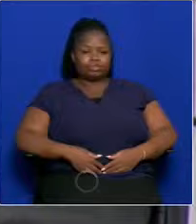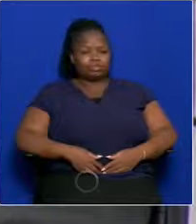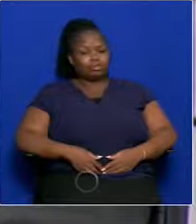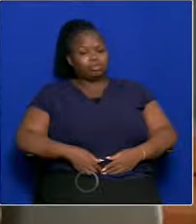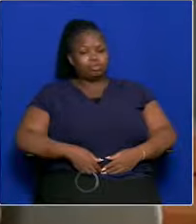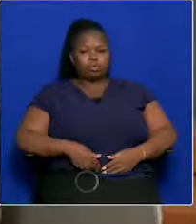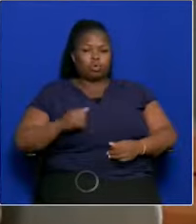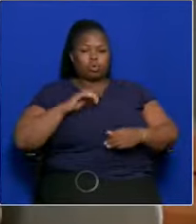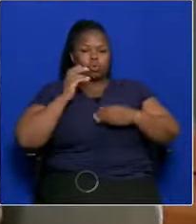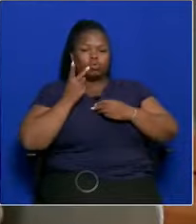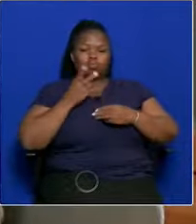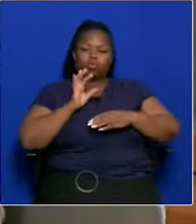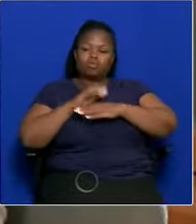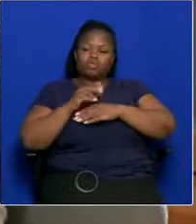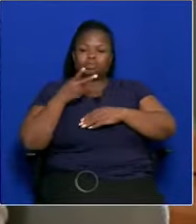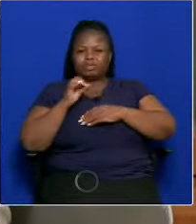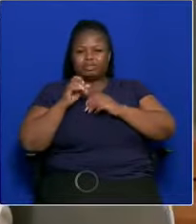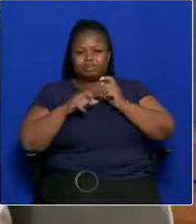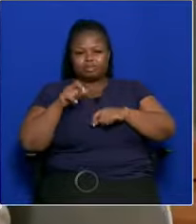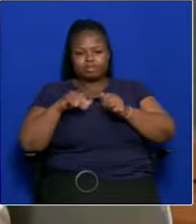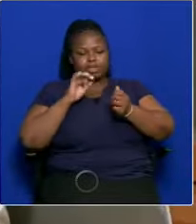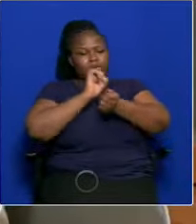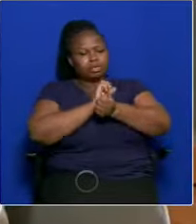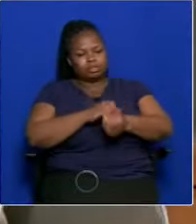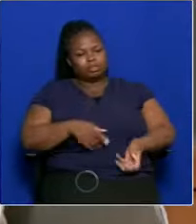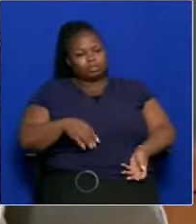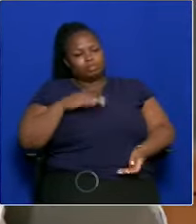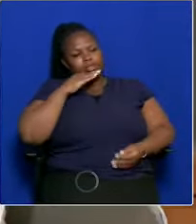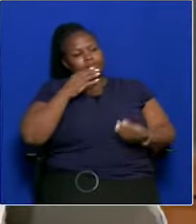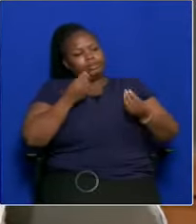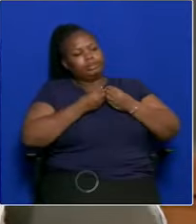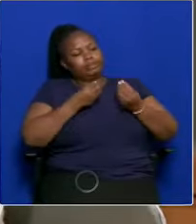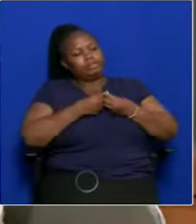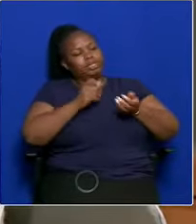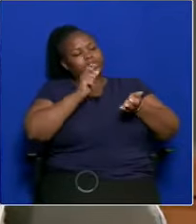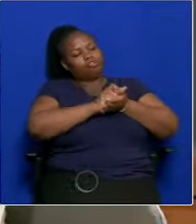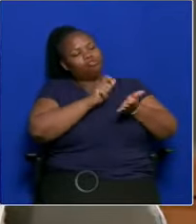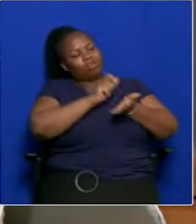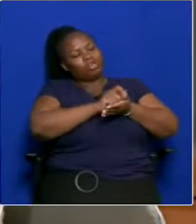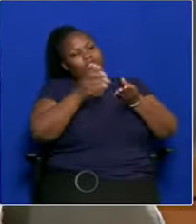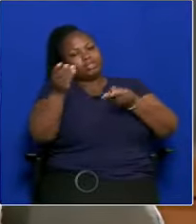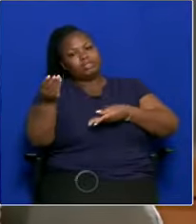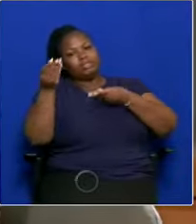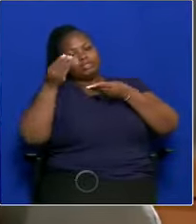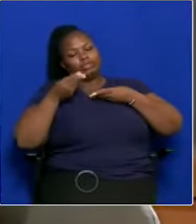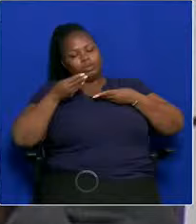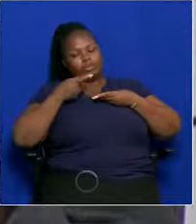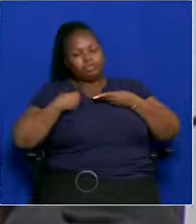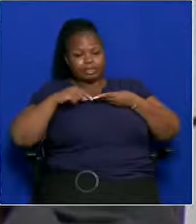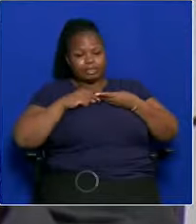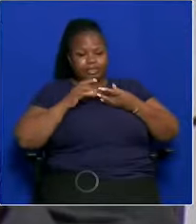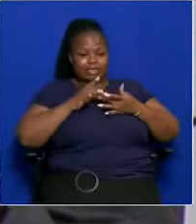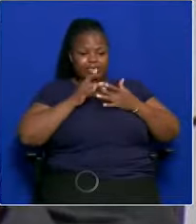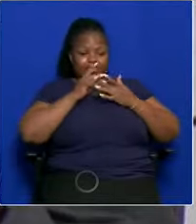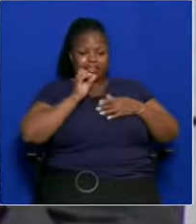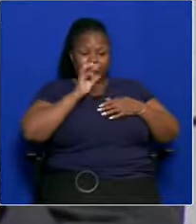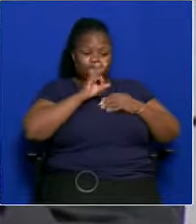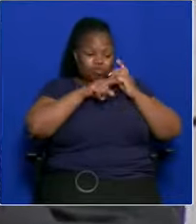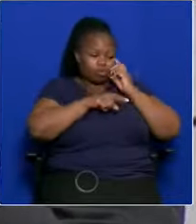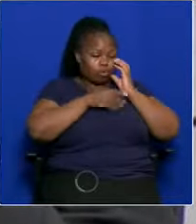people are arrested. It's not something which they write and send to us. Unless you are attending a